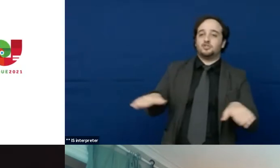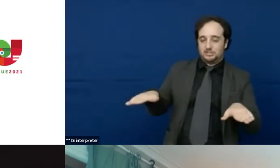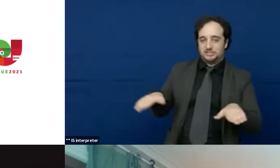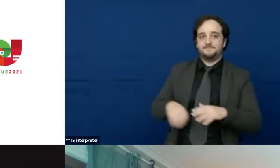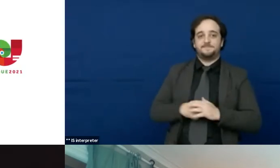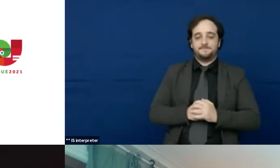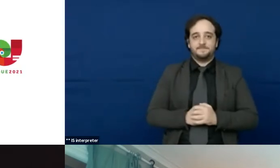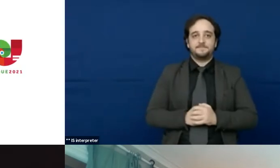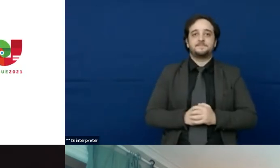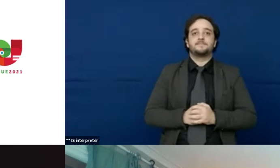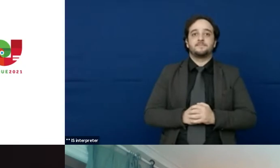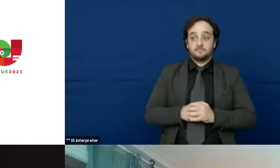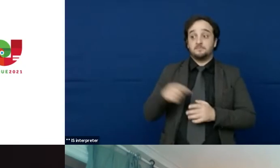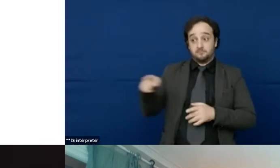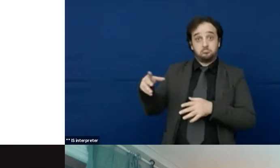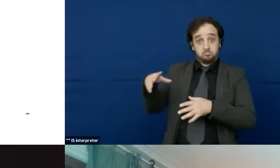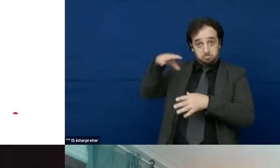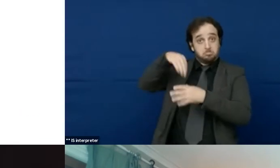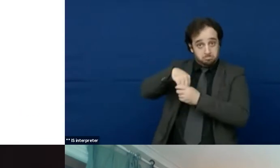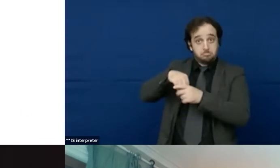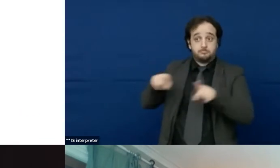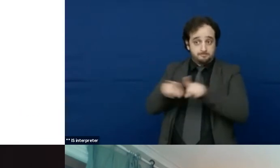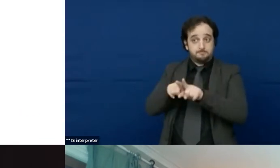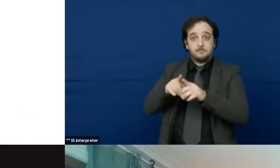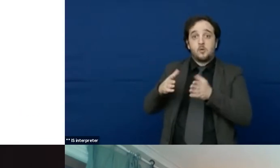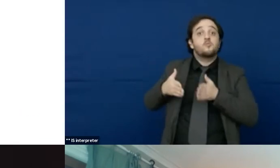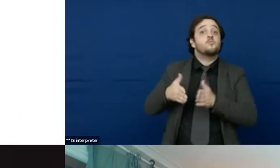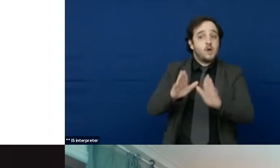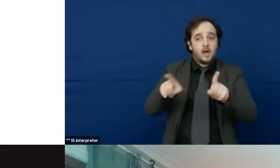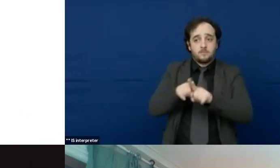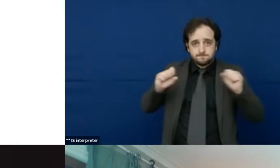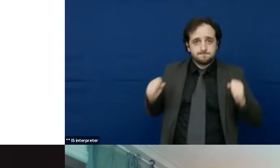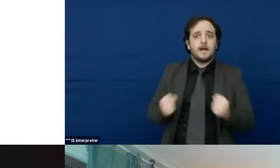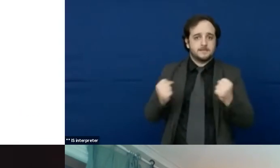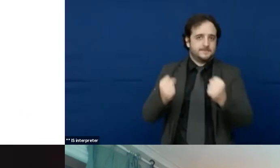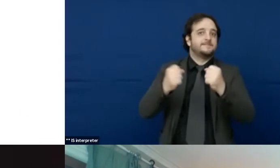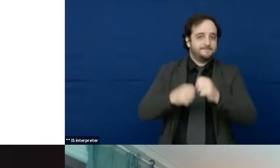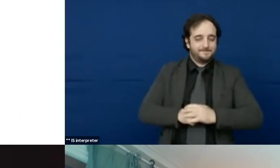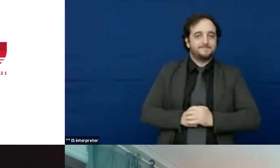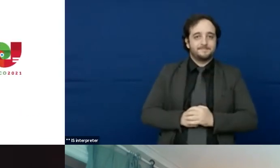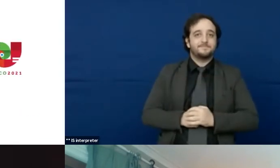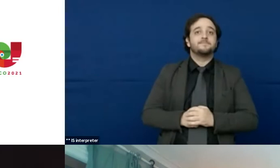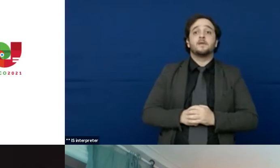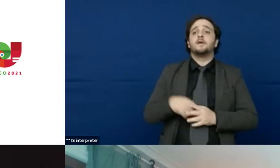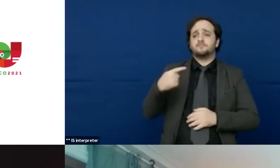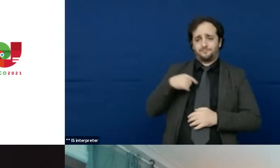the Action Coalition on Gender-Based Violence meaningfully contribute to building back